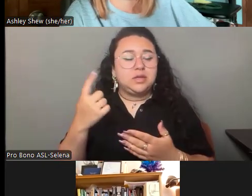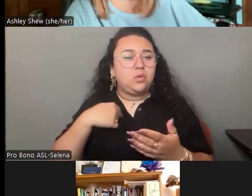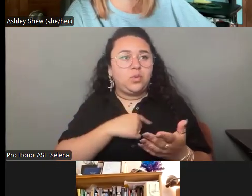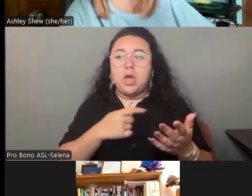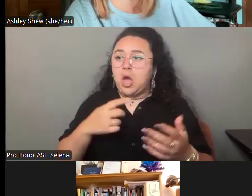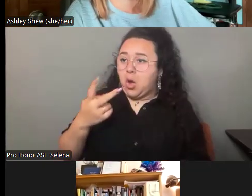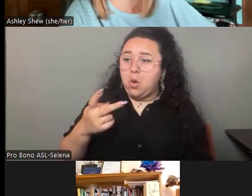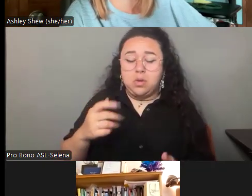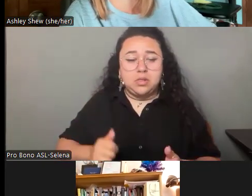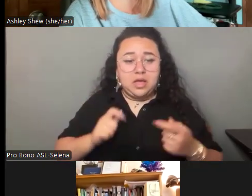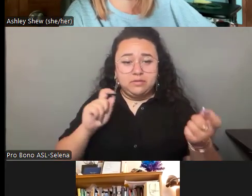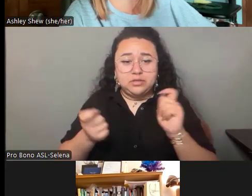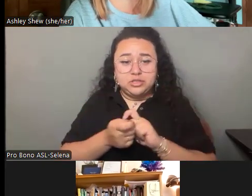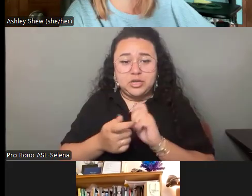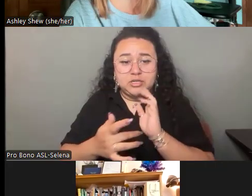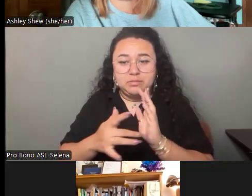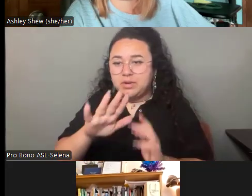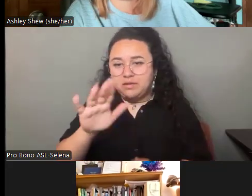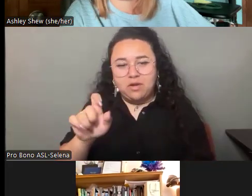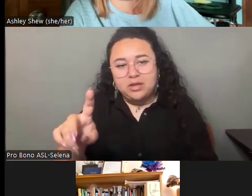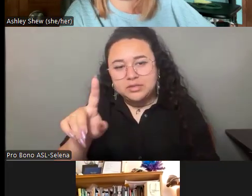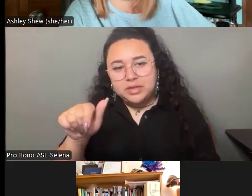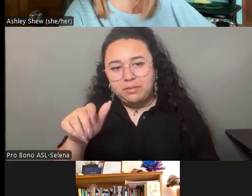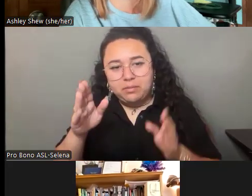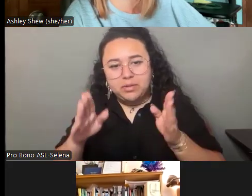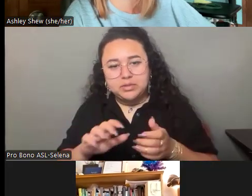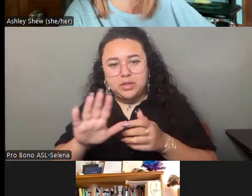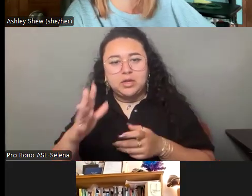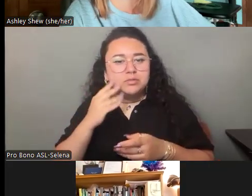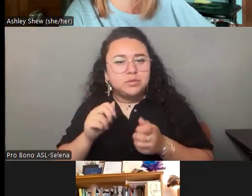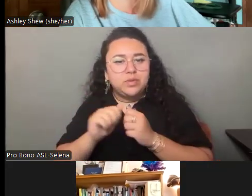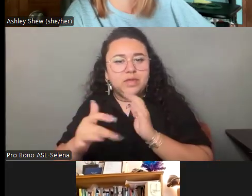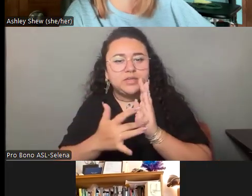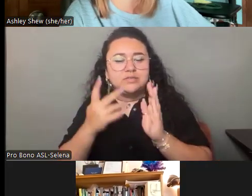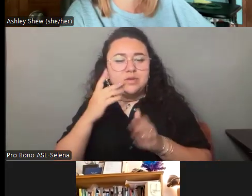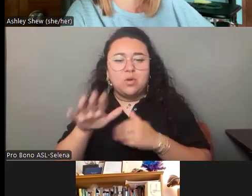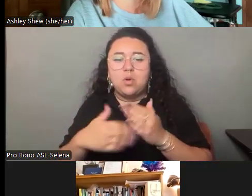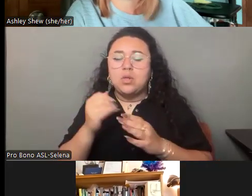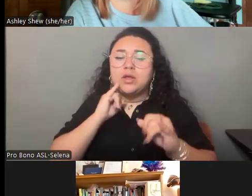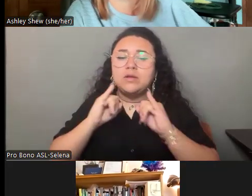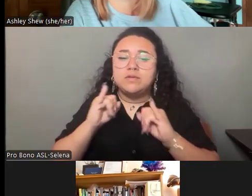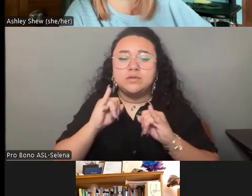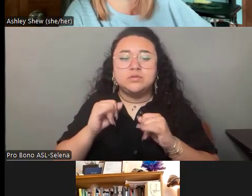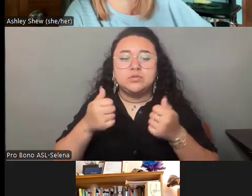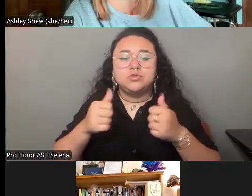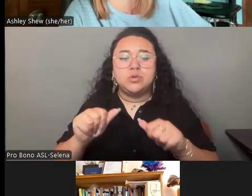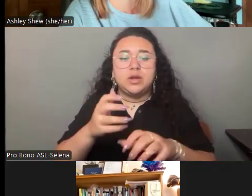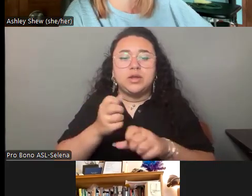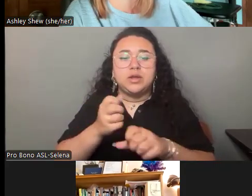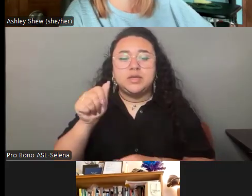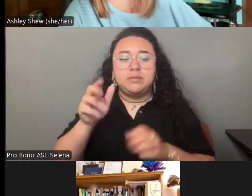then avoid ever asking a disabled person about it. And I've seen whole interviews where they've tried to get the disabled person to